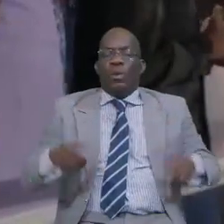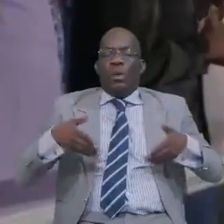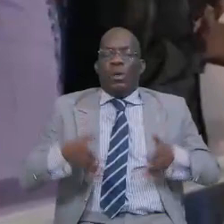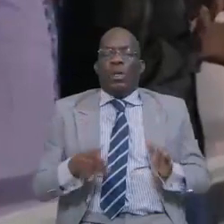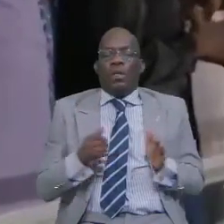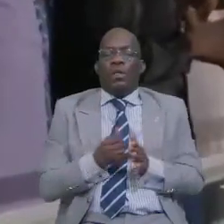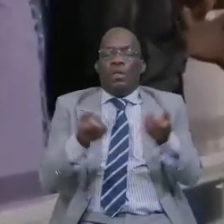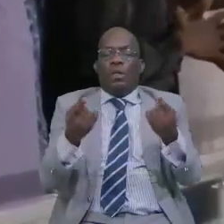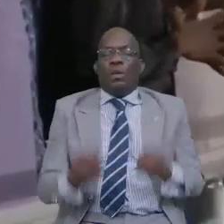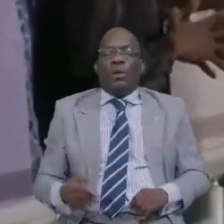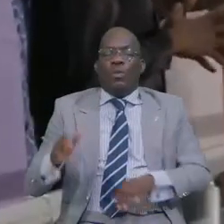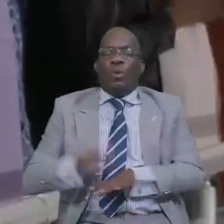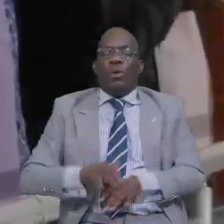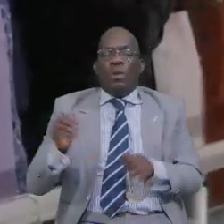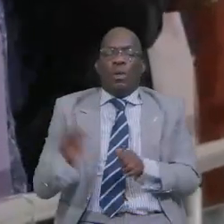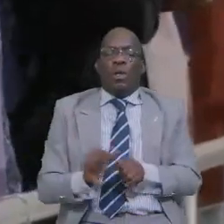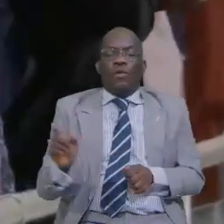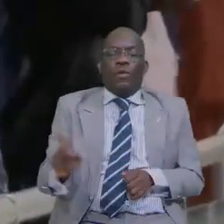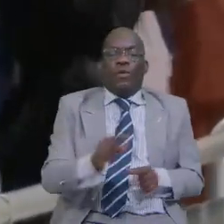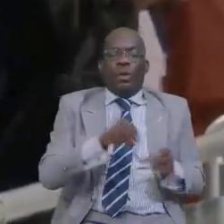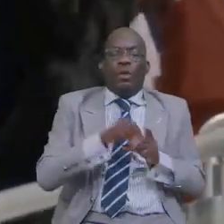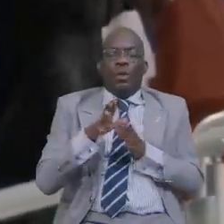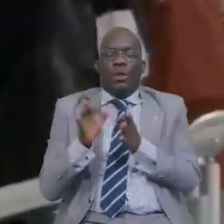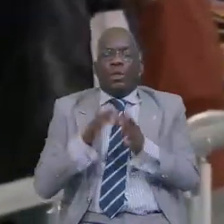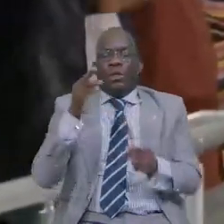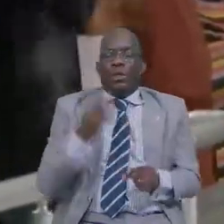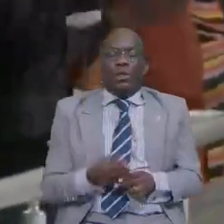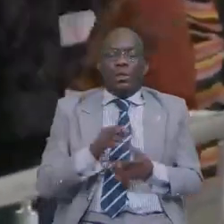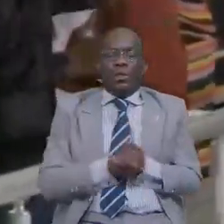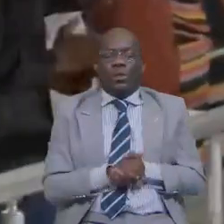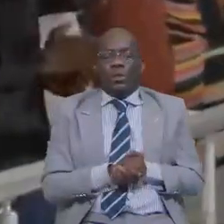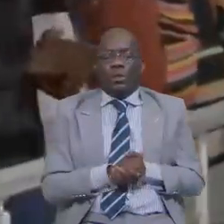on everyone in Jesus' name.